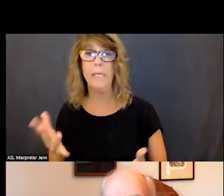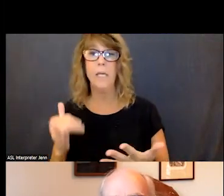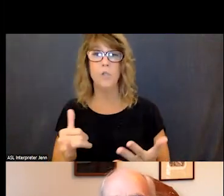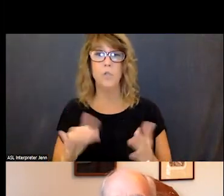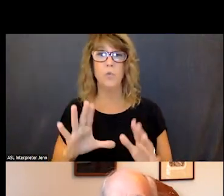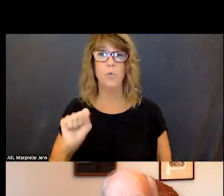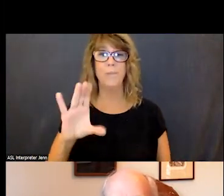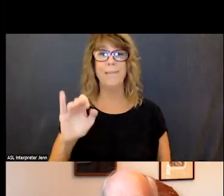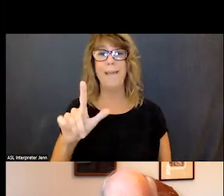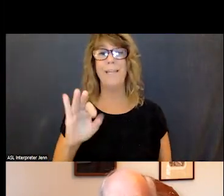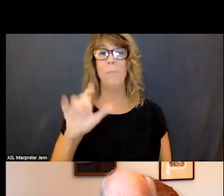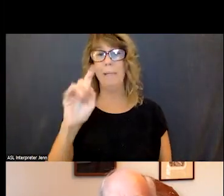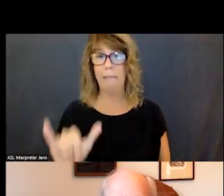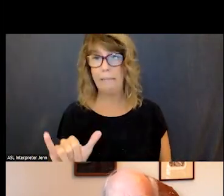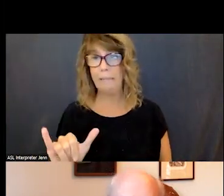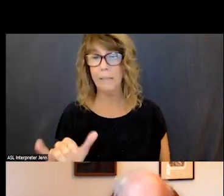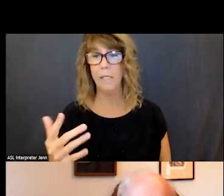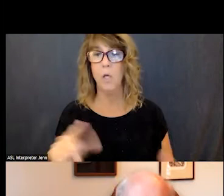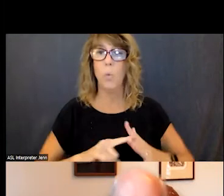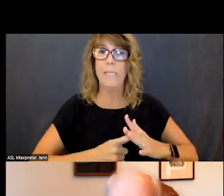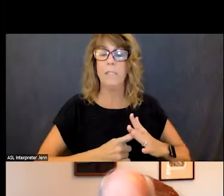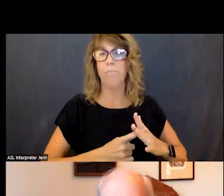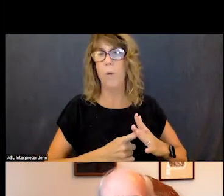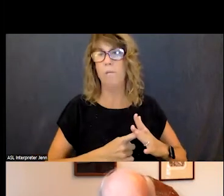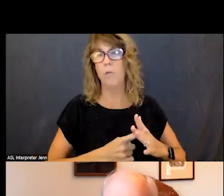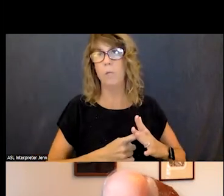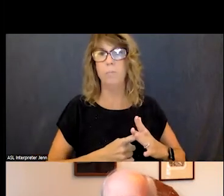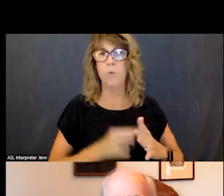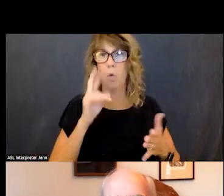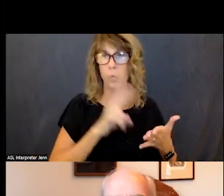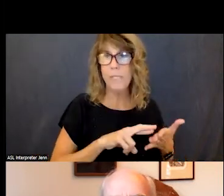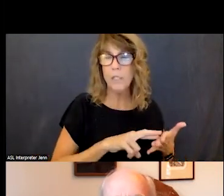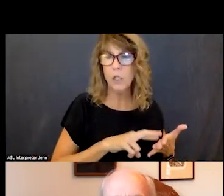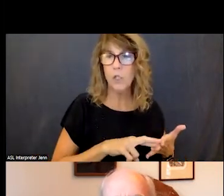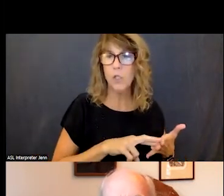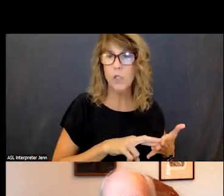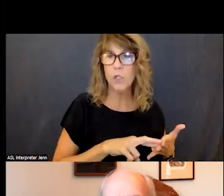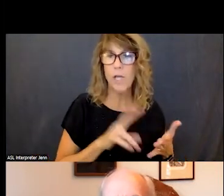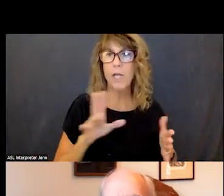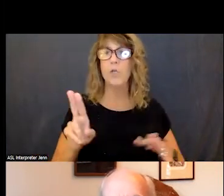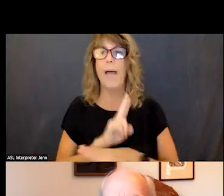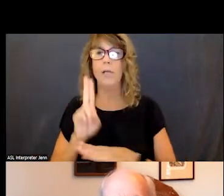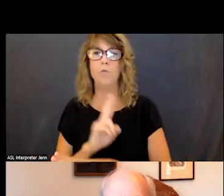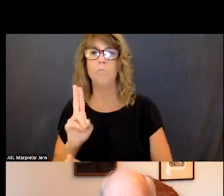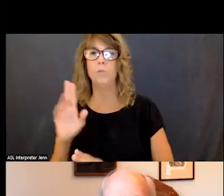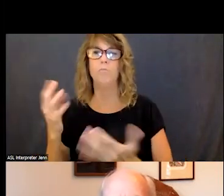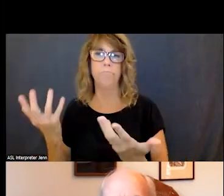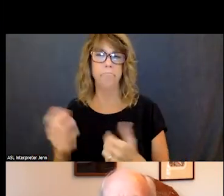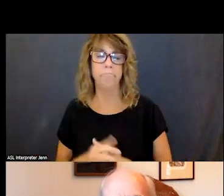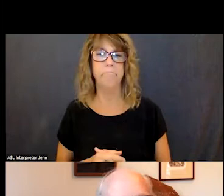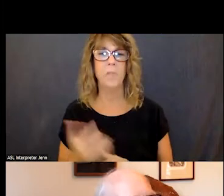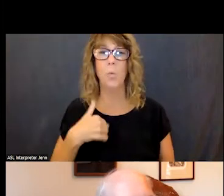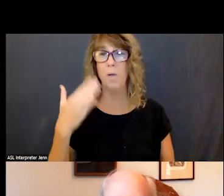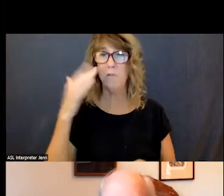scalability as we went from research to application. We've known for a